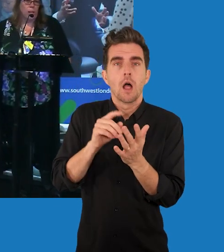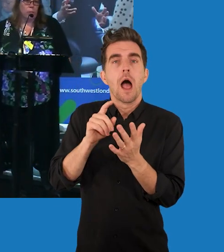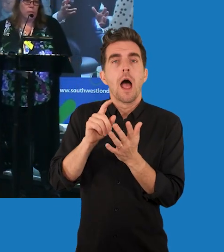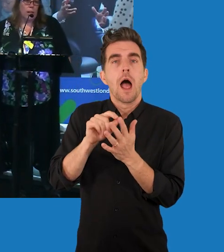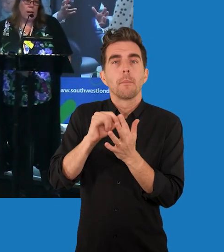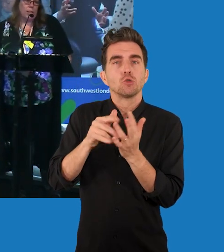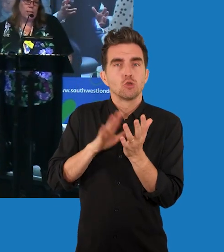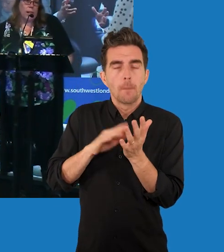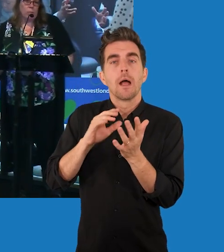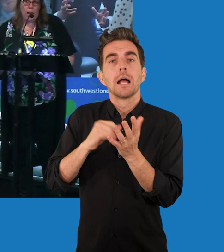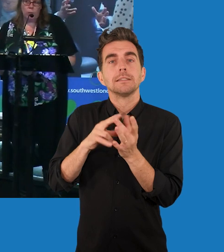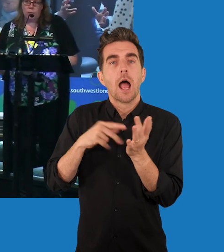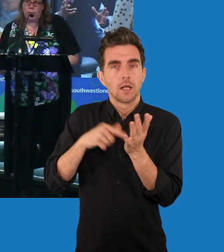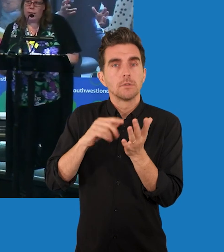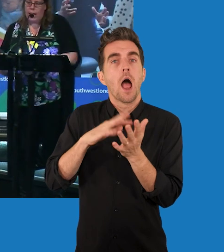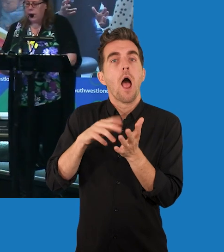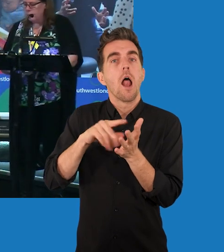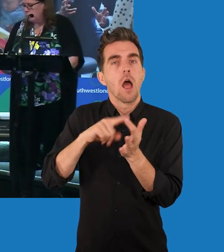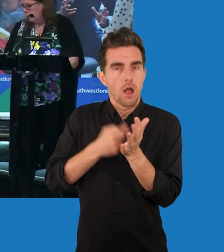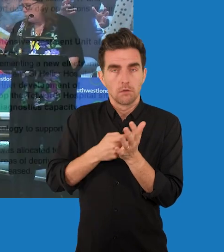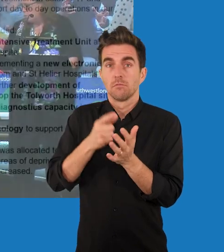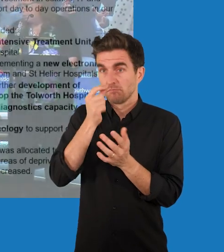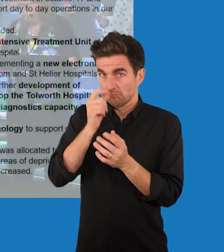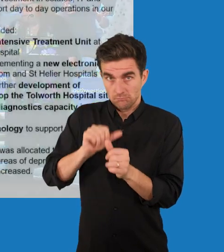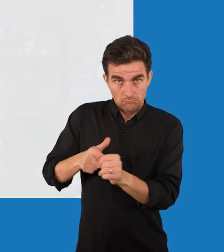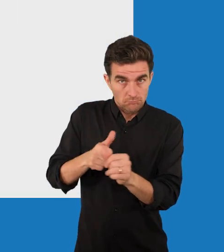been developed at Epsom and St Helier.